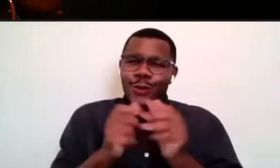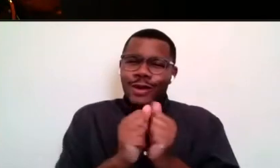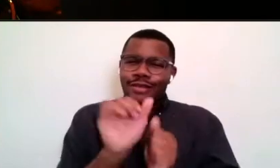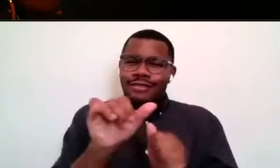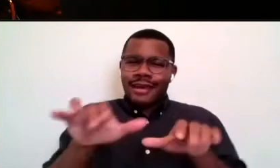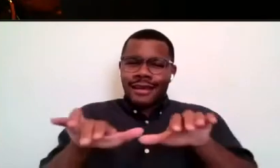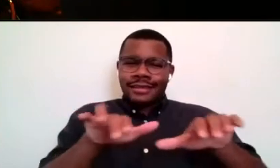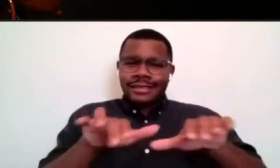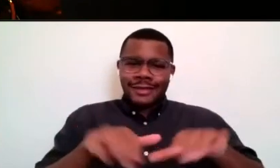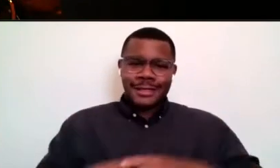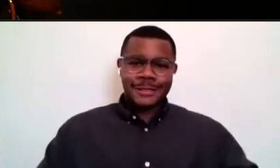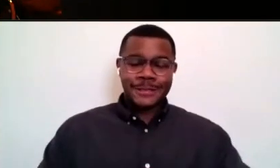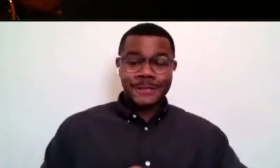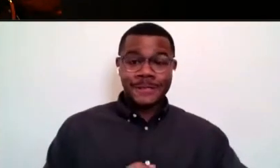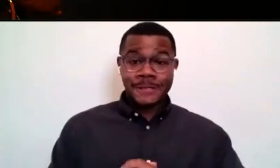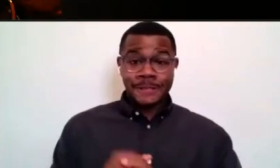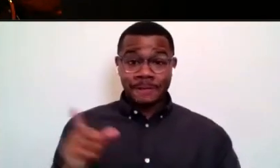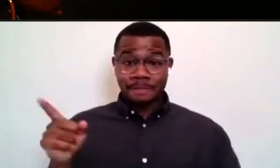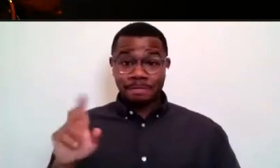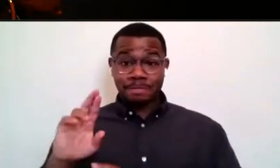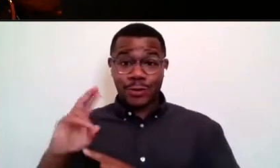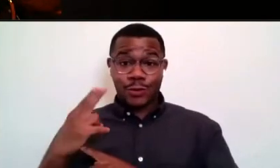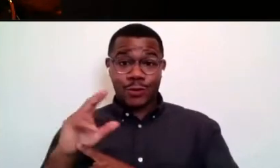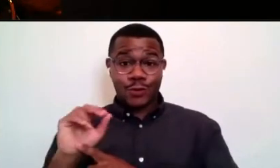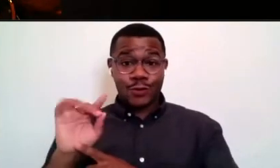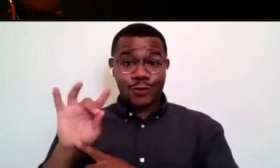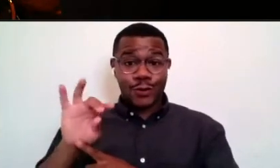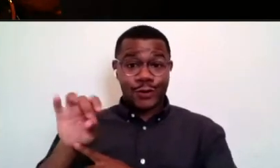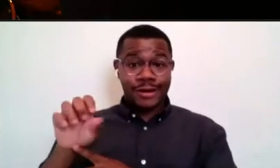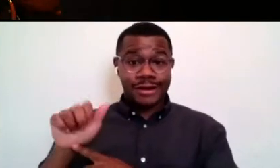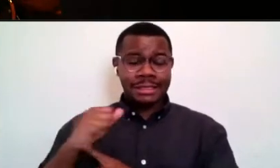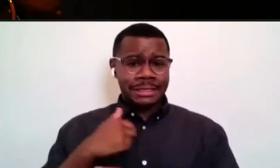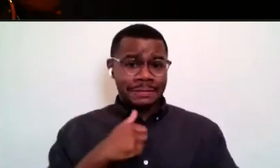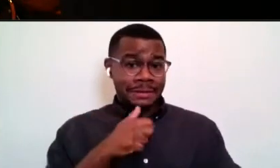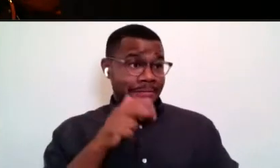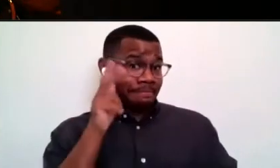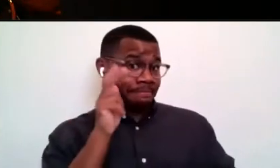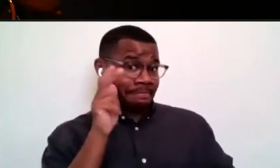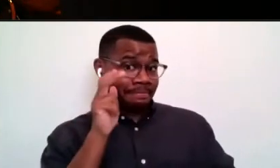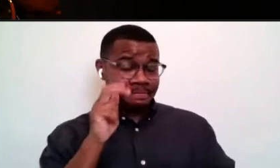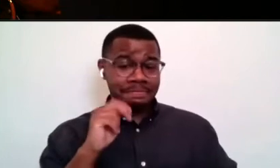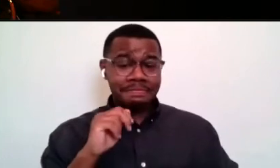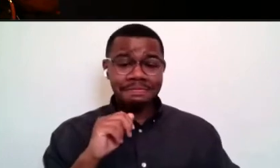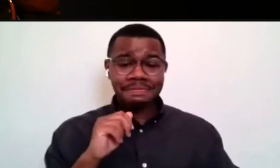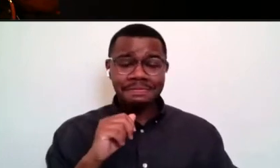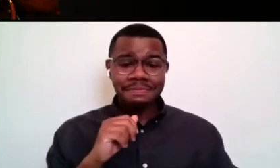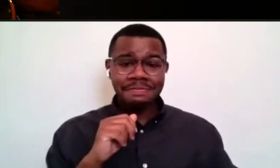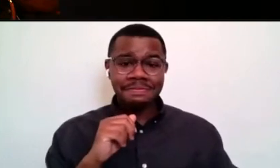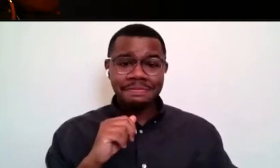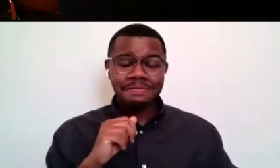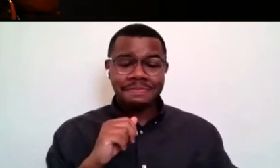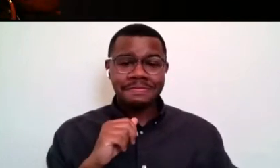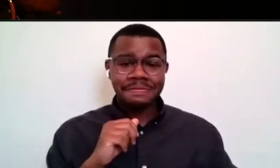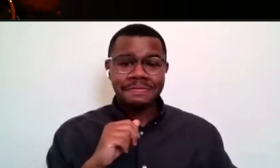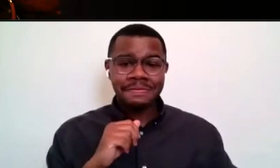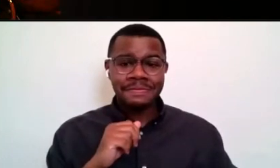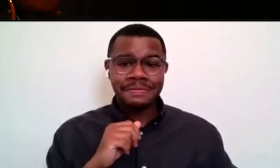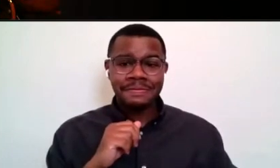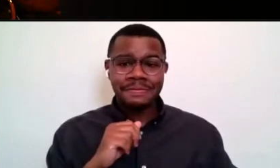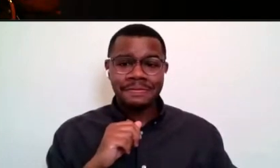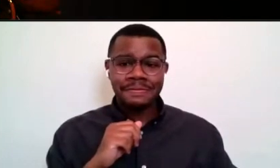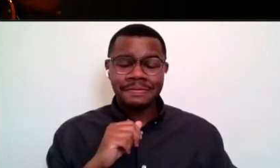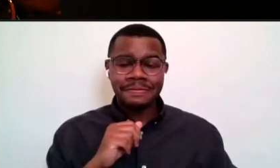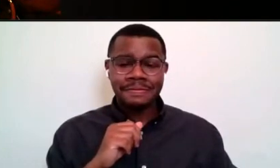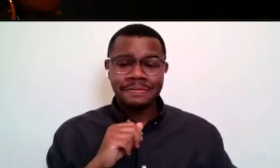and I as I listen, I'm listening at a very high end, because now my work that I've loved the most has been